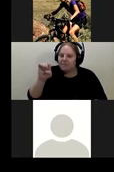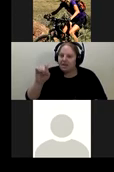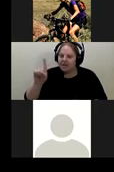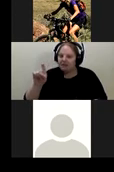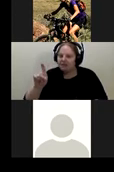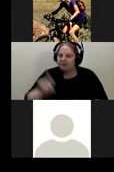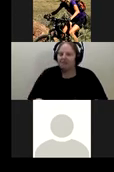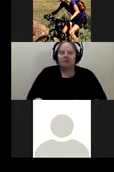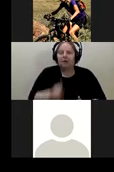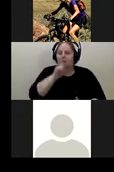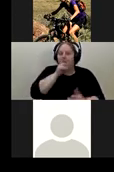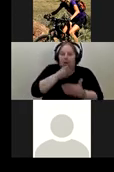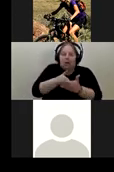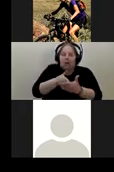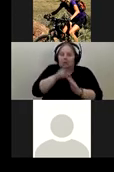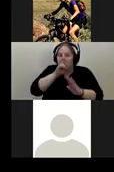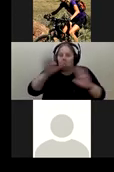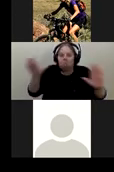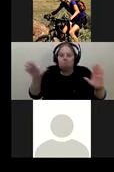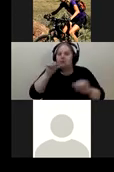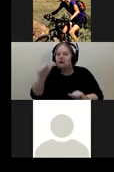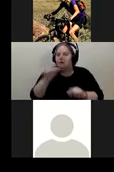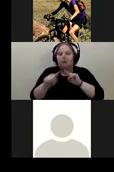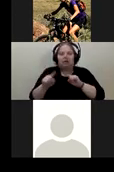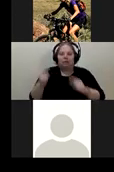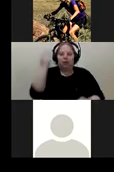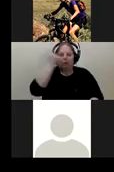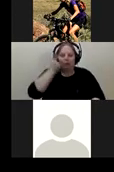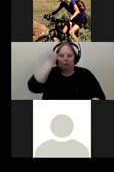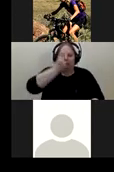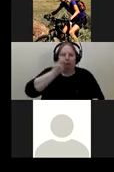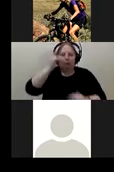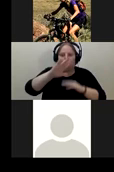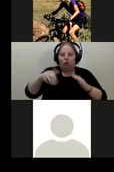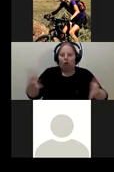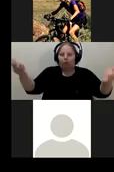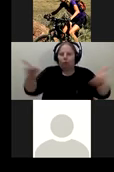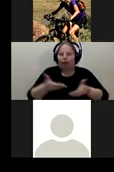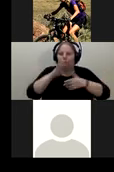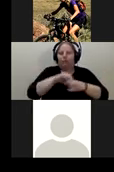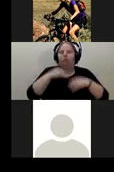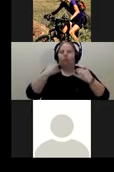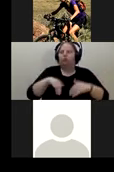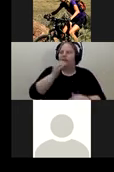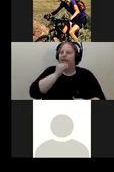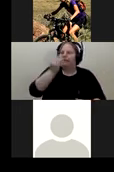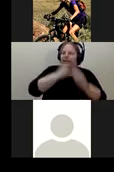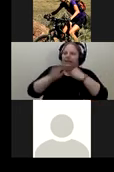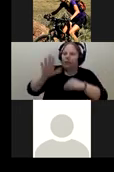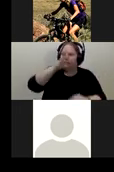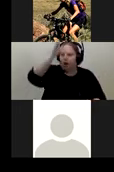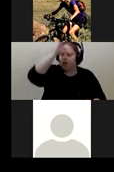Not that I have anything against zombies. You're all welcome under my tent. But holy moly, eat their parents. Okay.